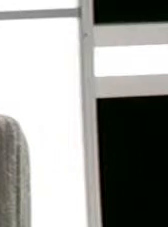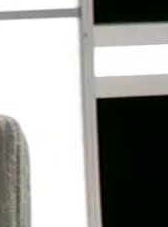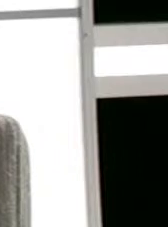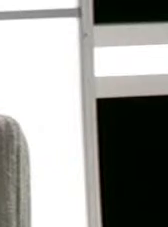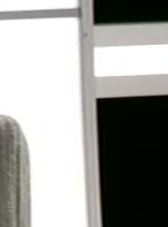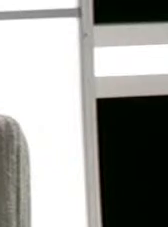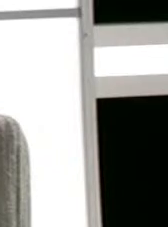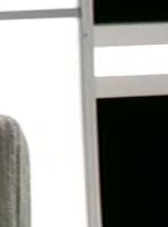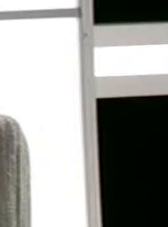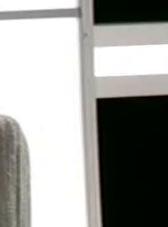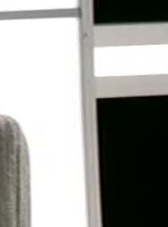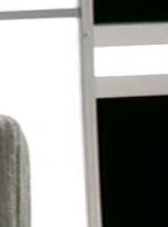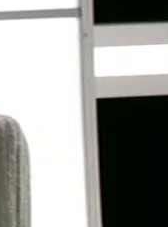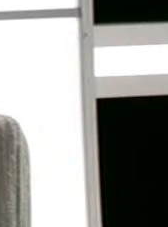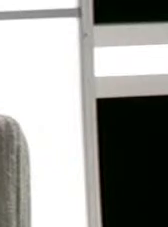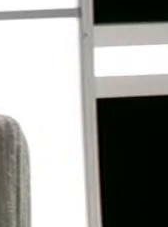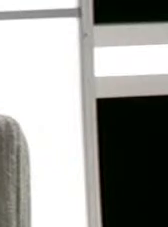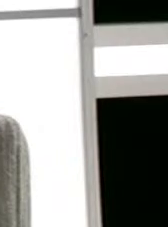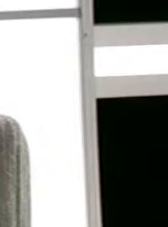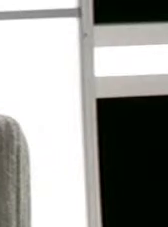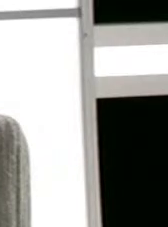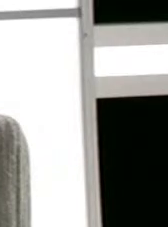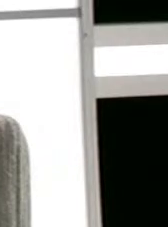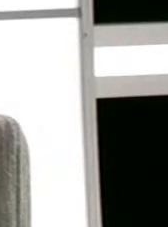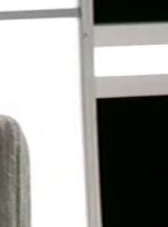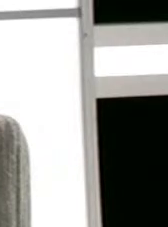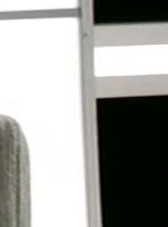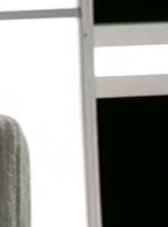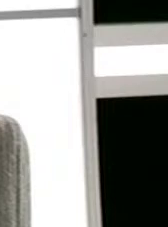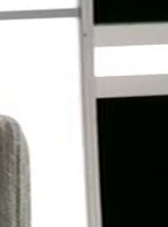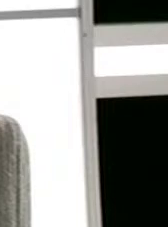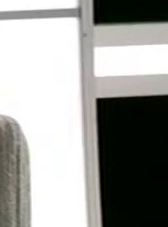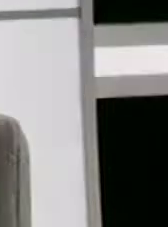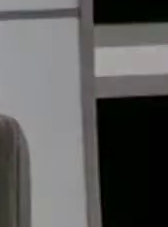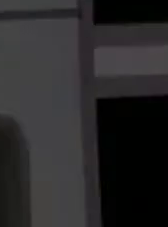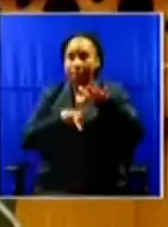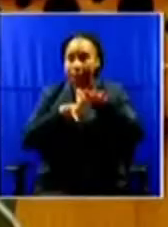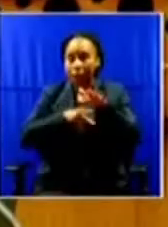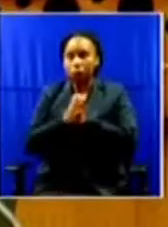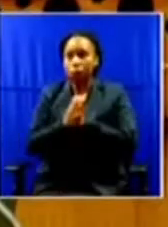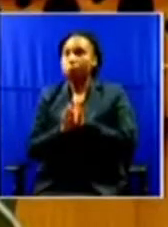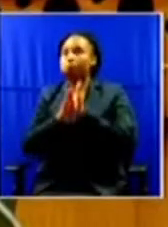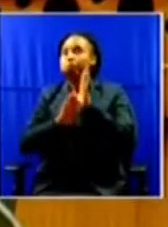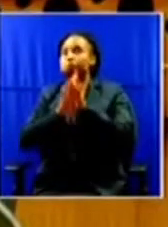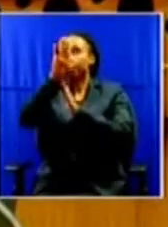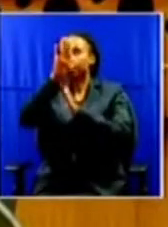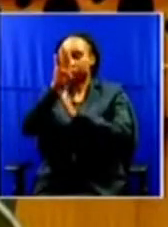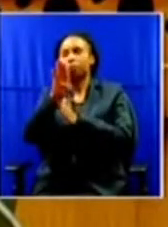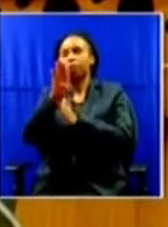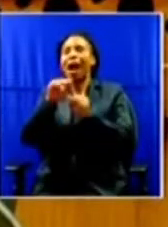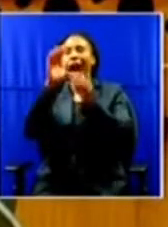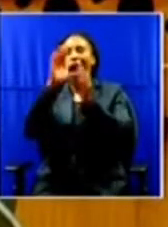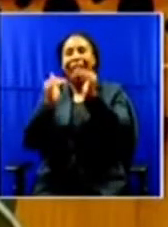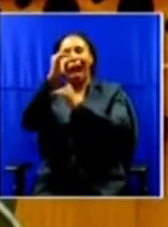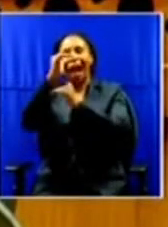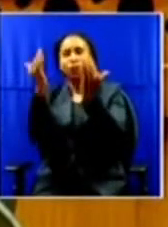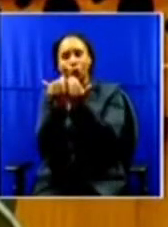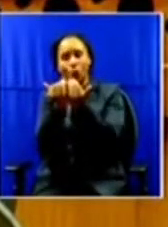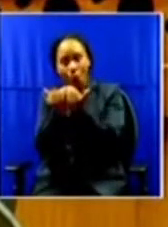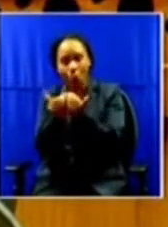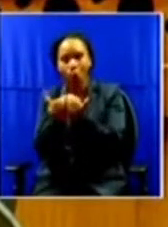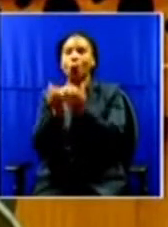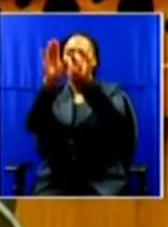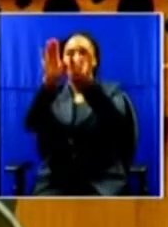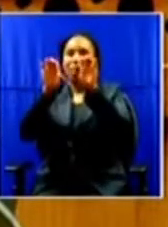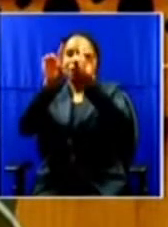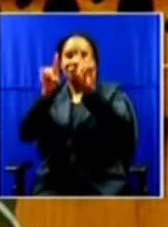Now let us see what the President said on energy. The fourth priority that I'd like